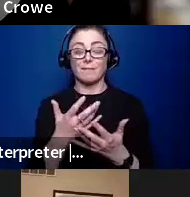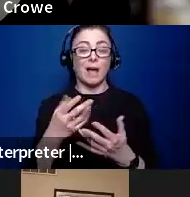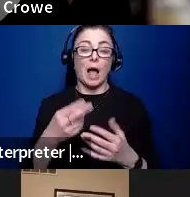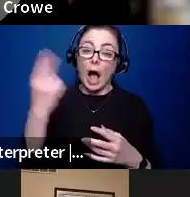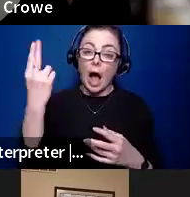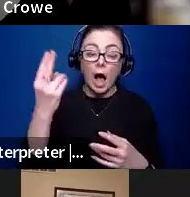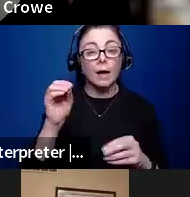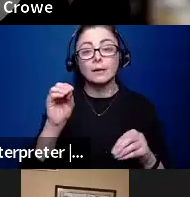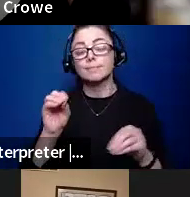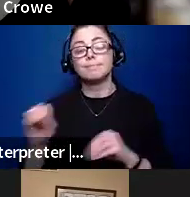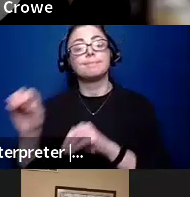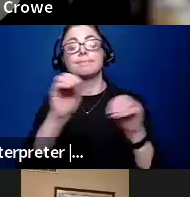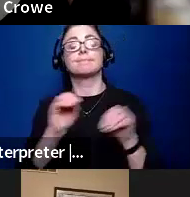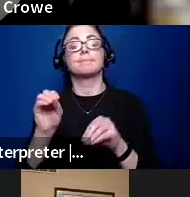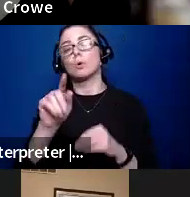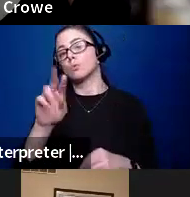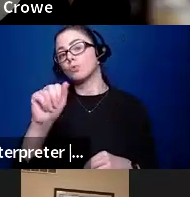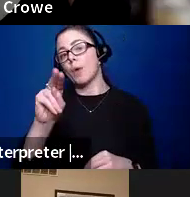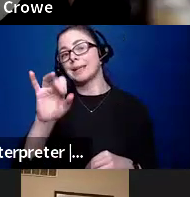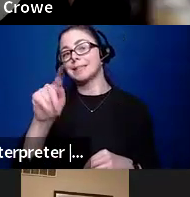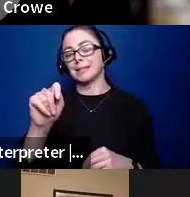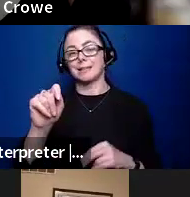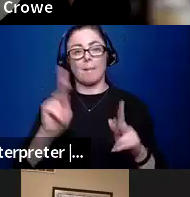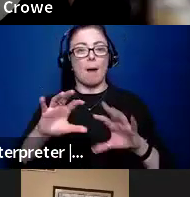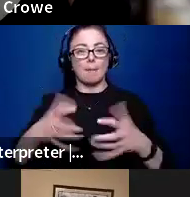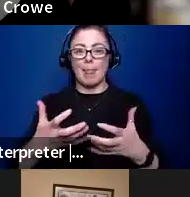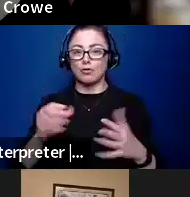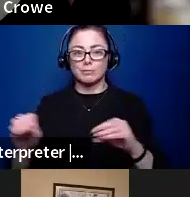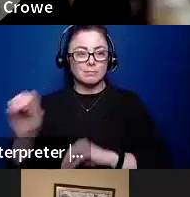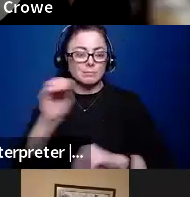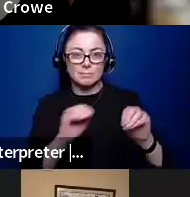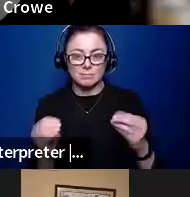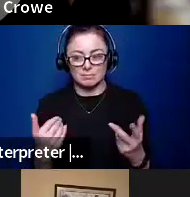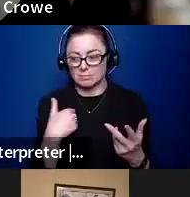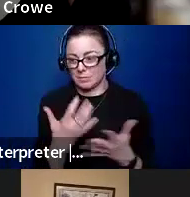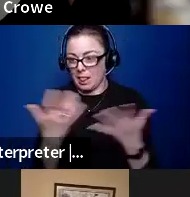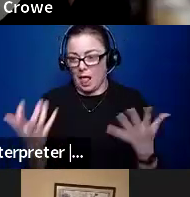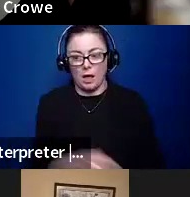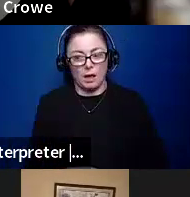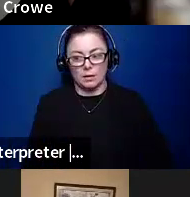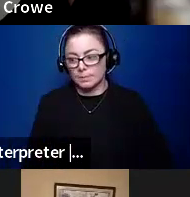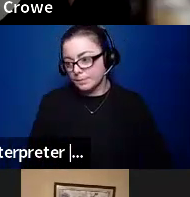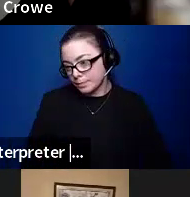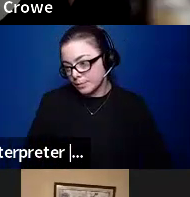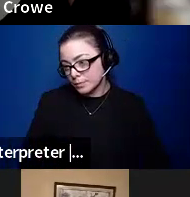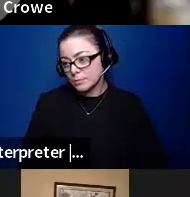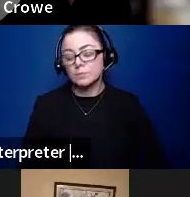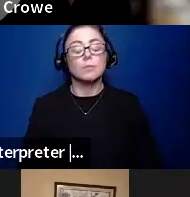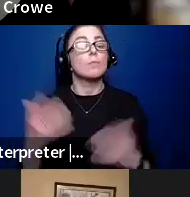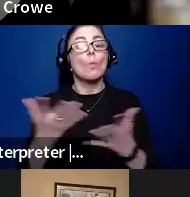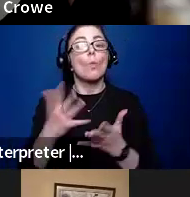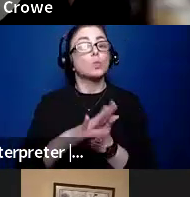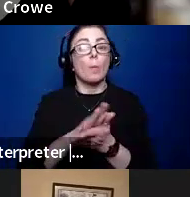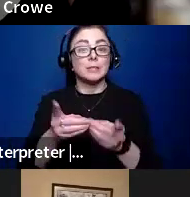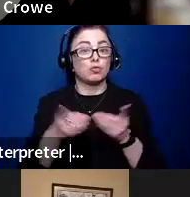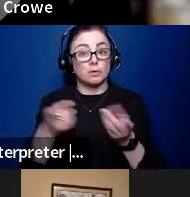I think Savannah kind of alluded to this earlier. So what are school districts supposed to do